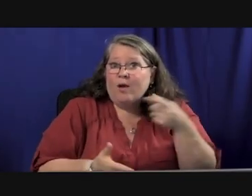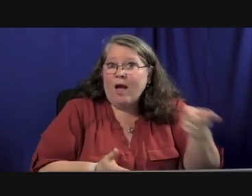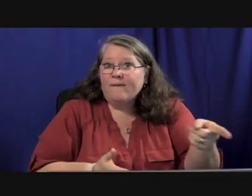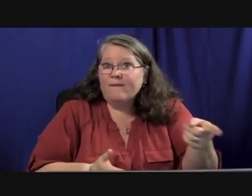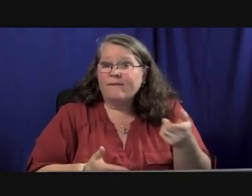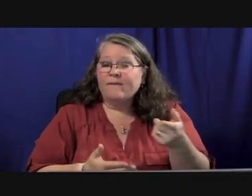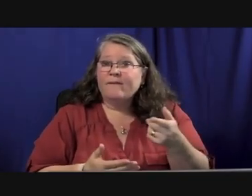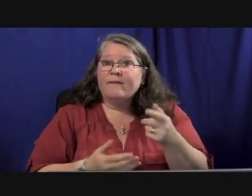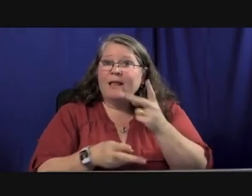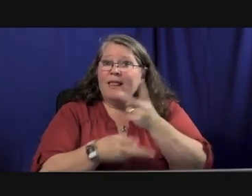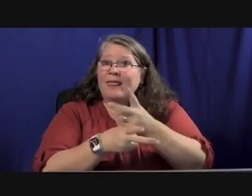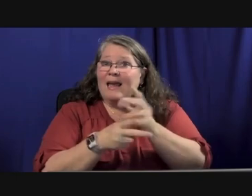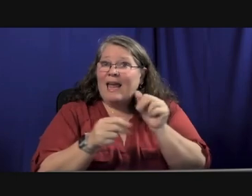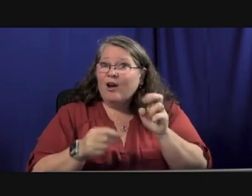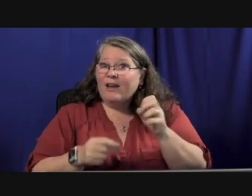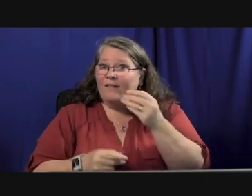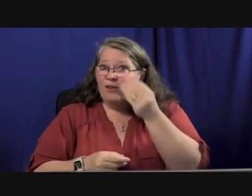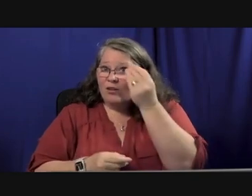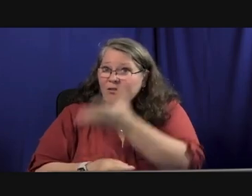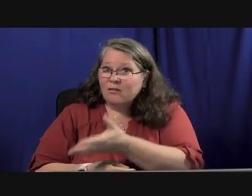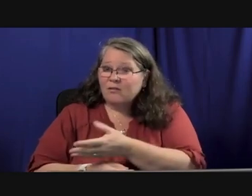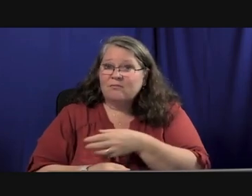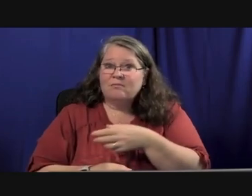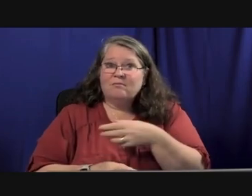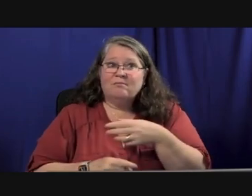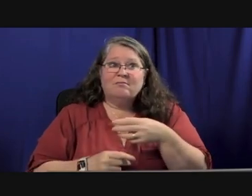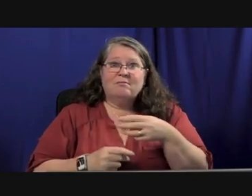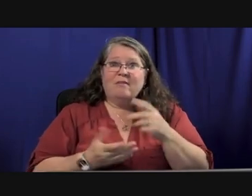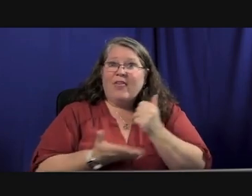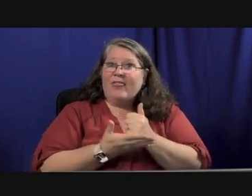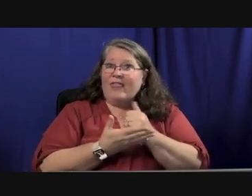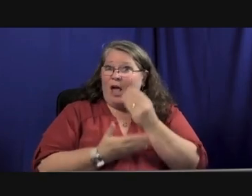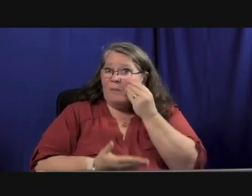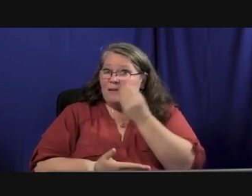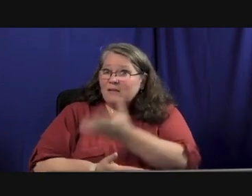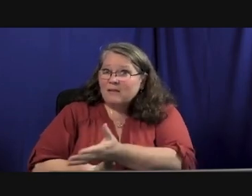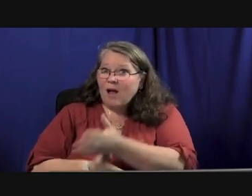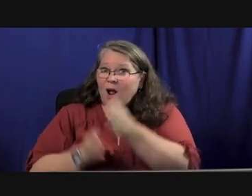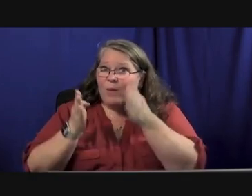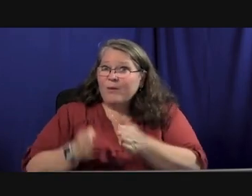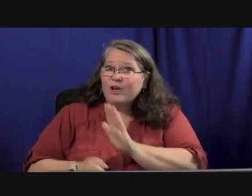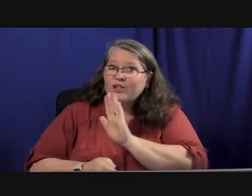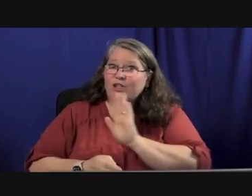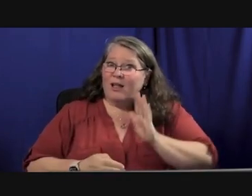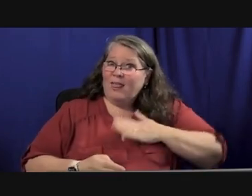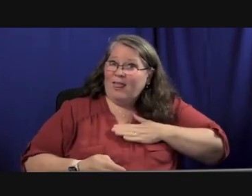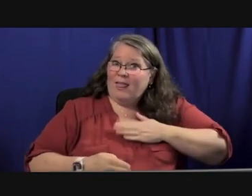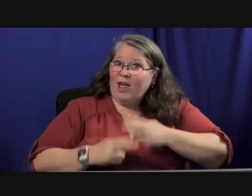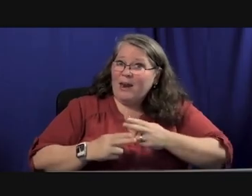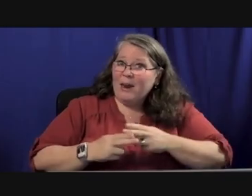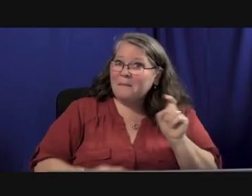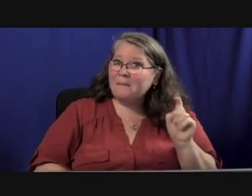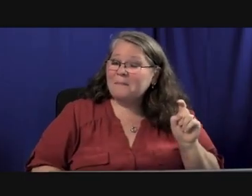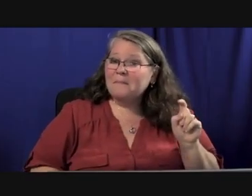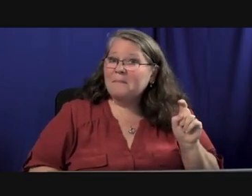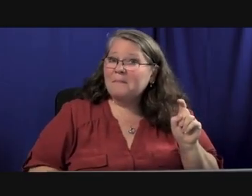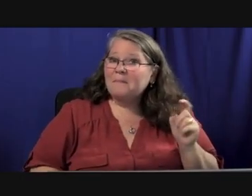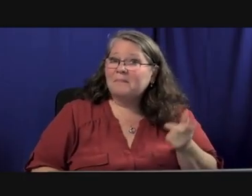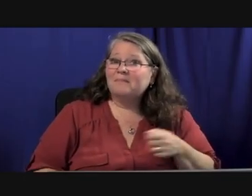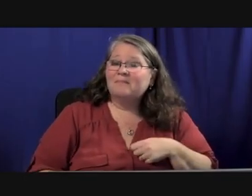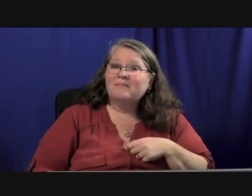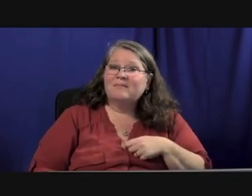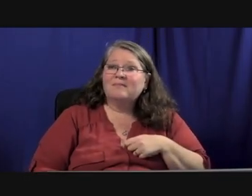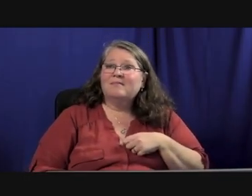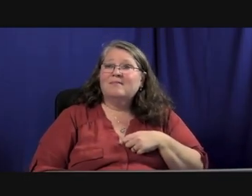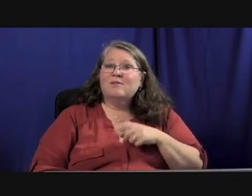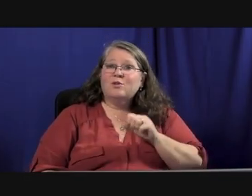fine. Then it's asked as far as, is there an interpreter available? Then the caregiver